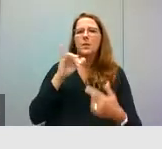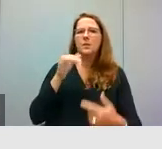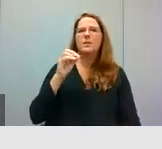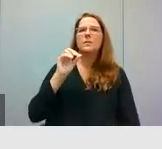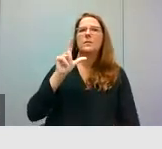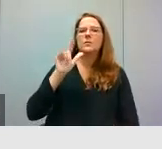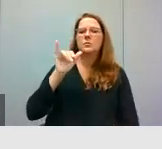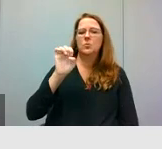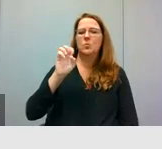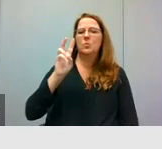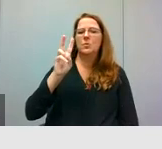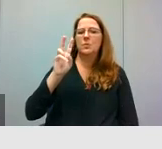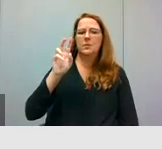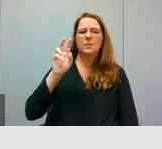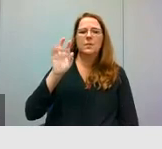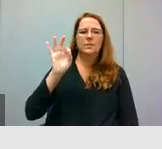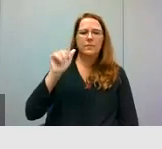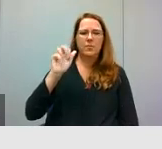Hello?